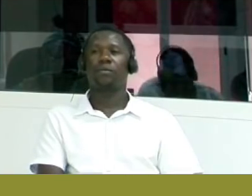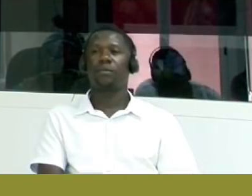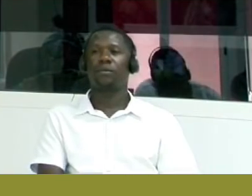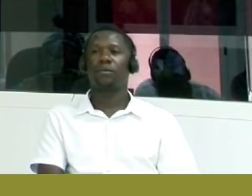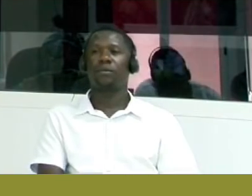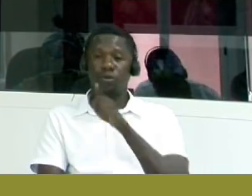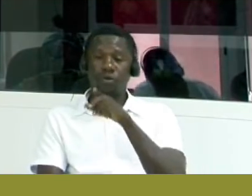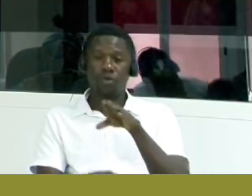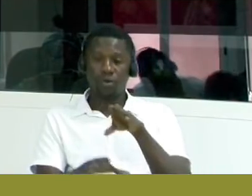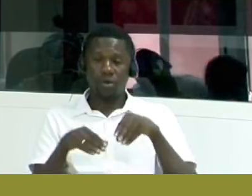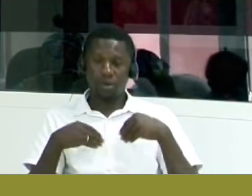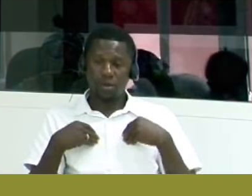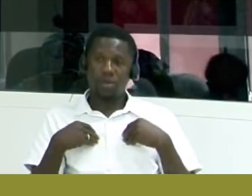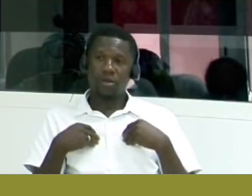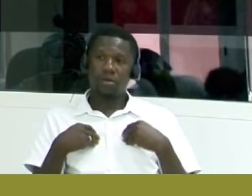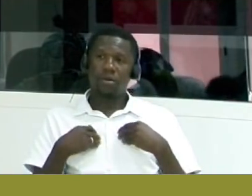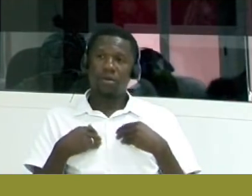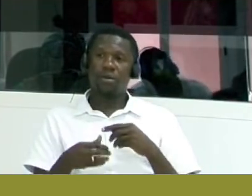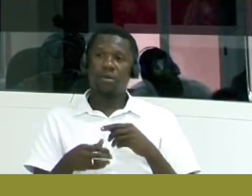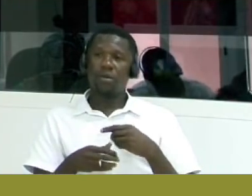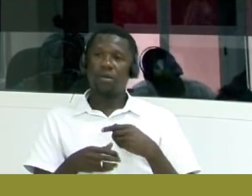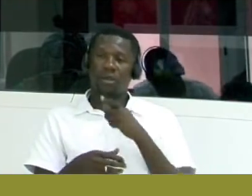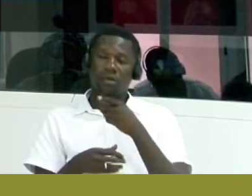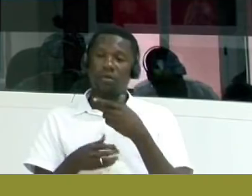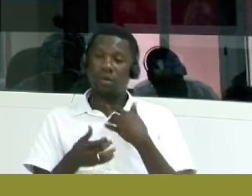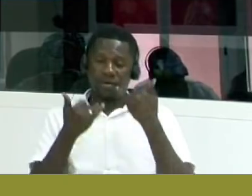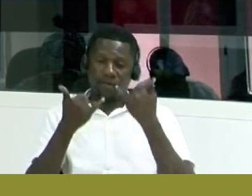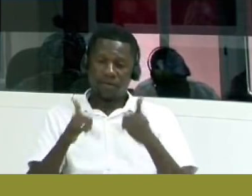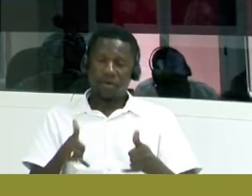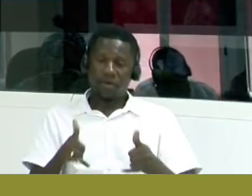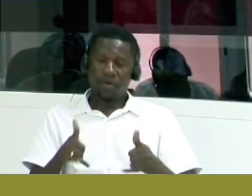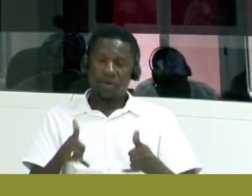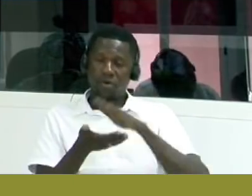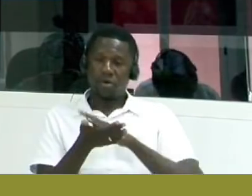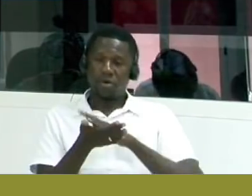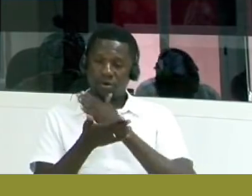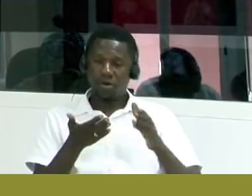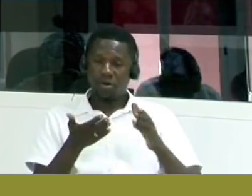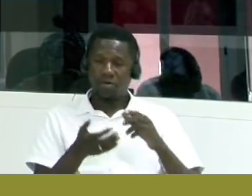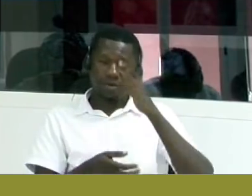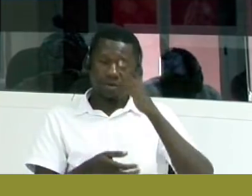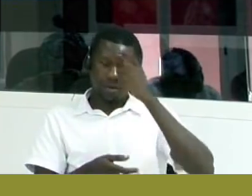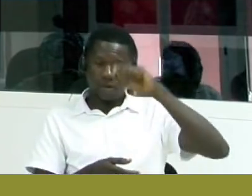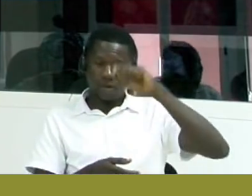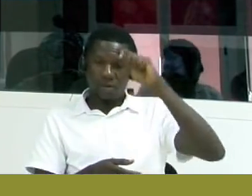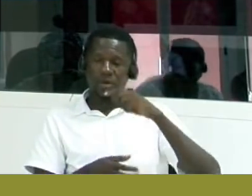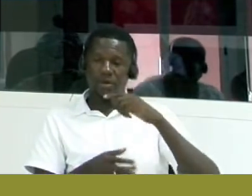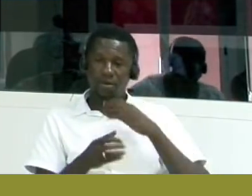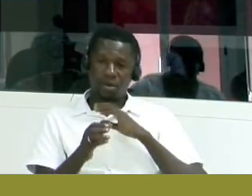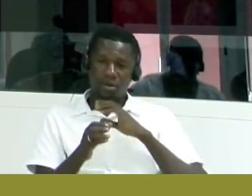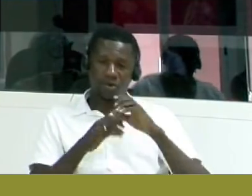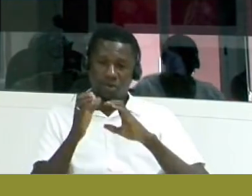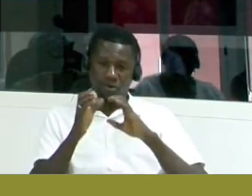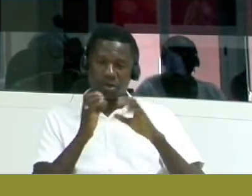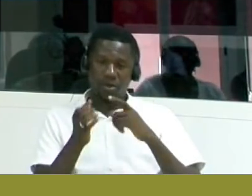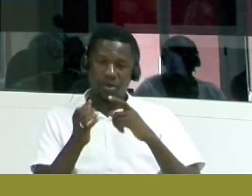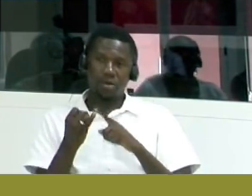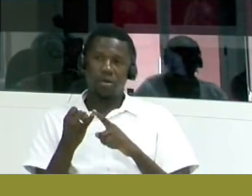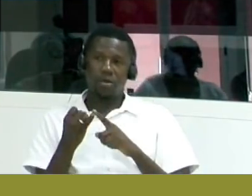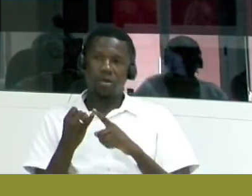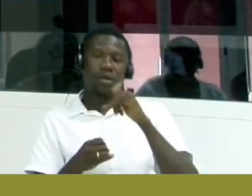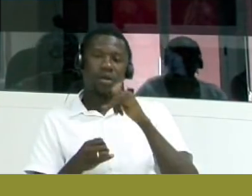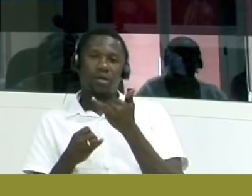you accept that there were failures on the part of the police in terms of communications. Yeah.